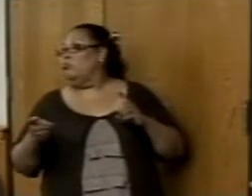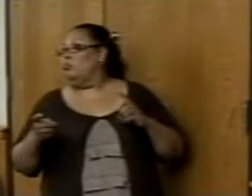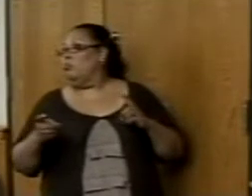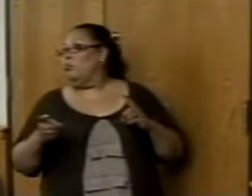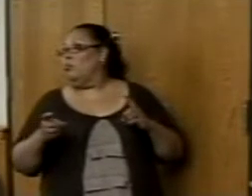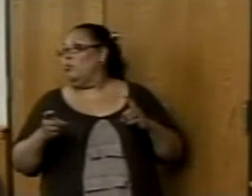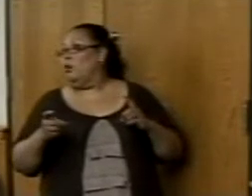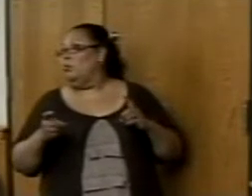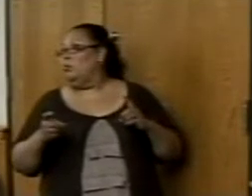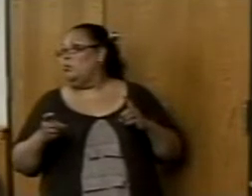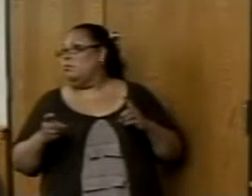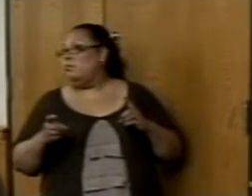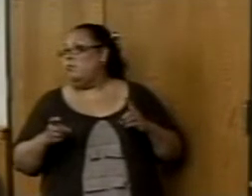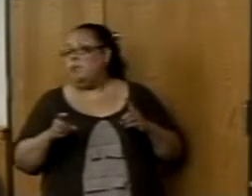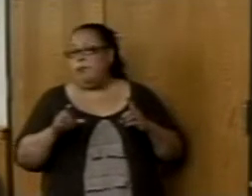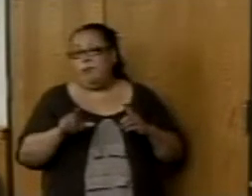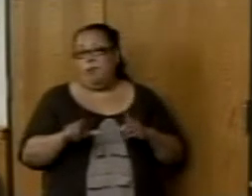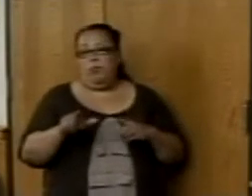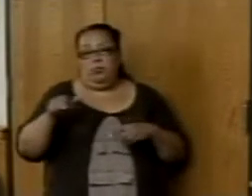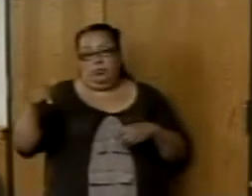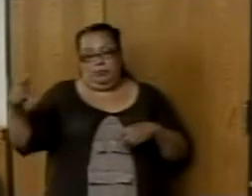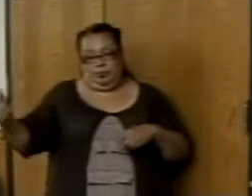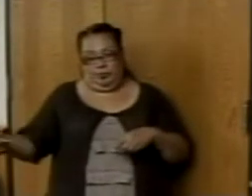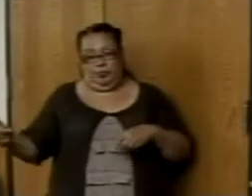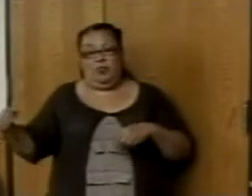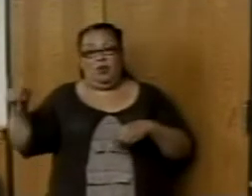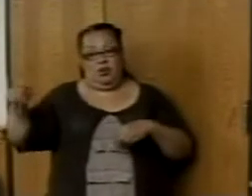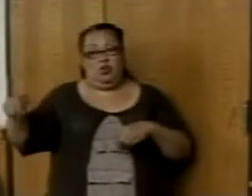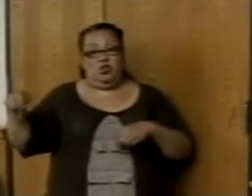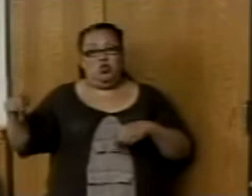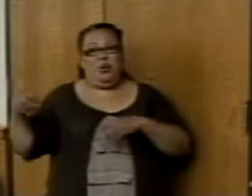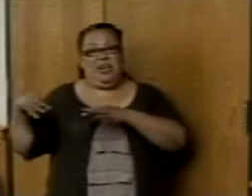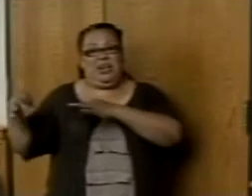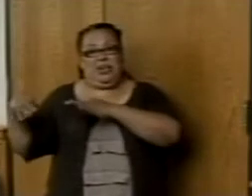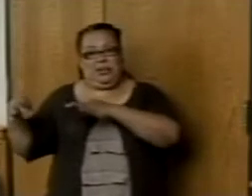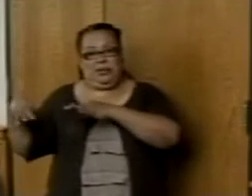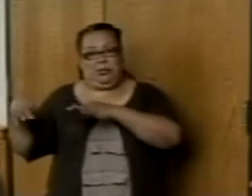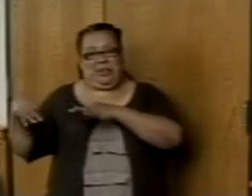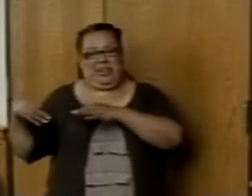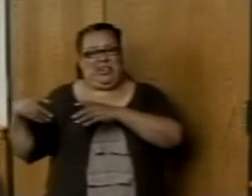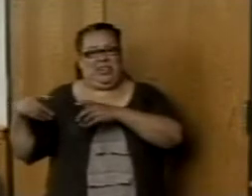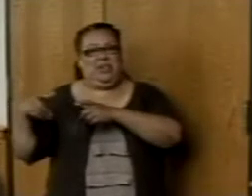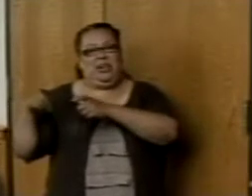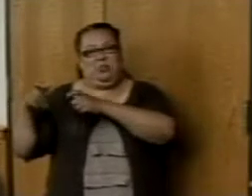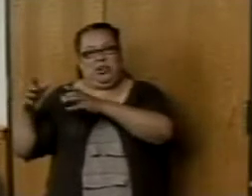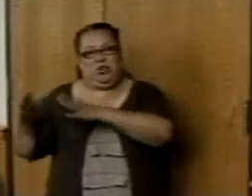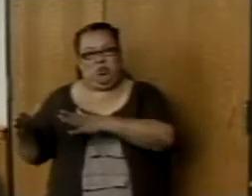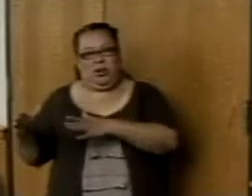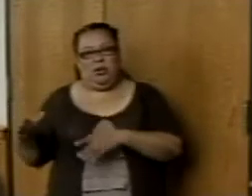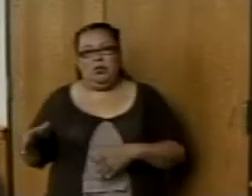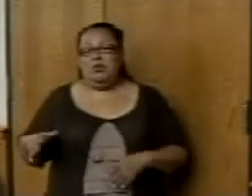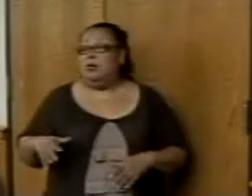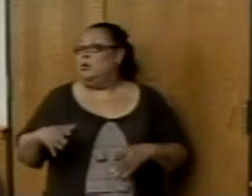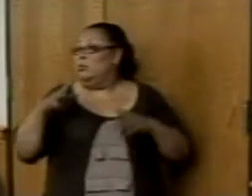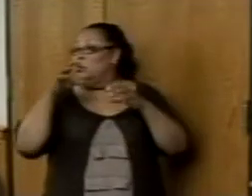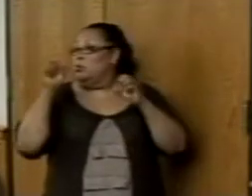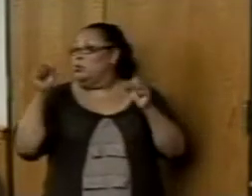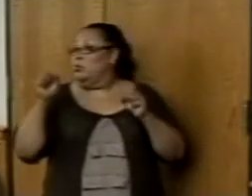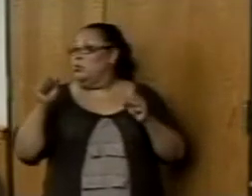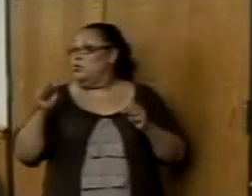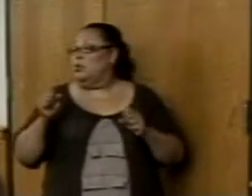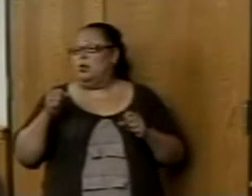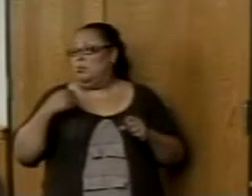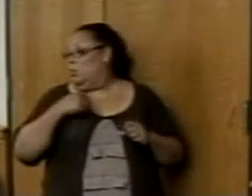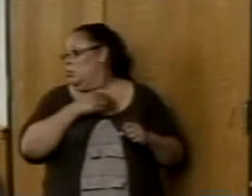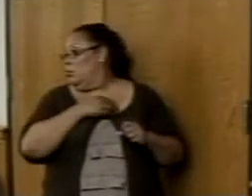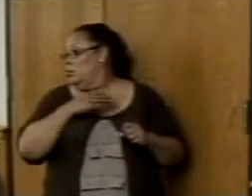ahead and pass that over to Mr. Barbosa so he can explain that in a few minutes. Mr. President, Dr. Montoya,